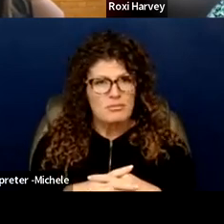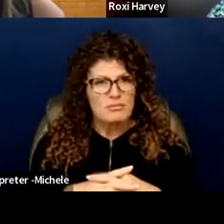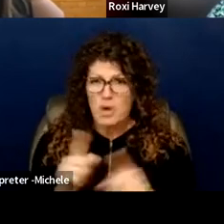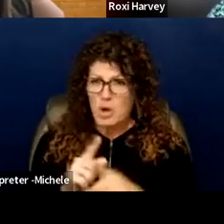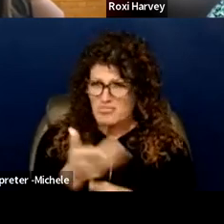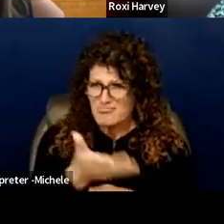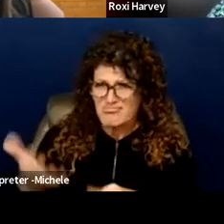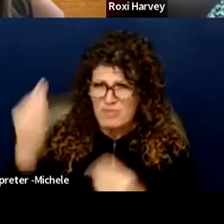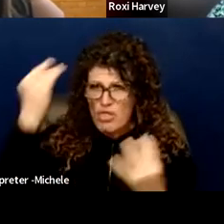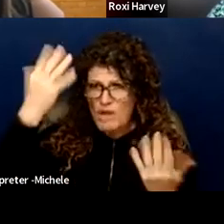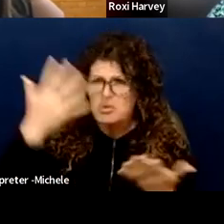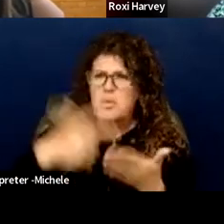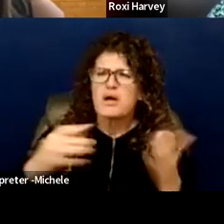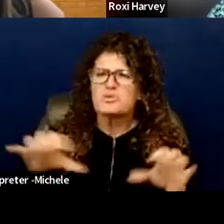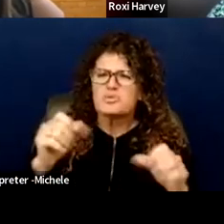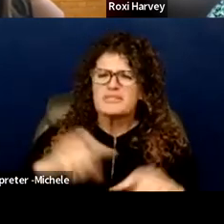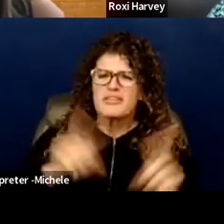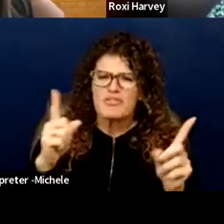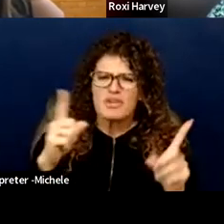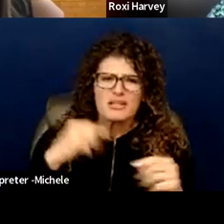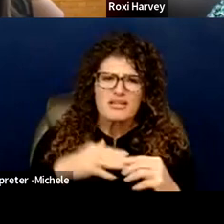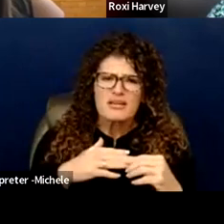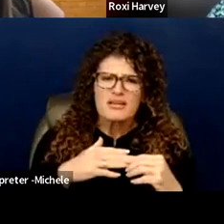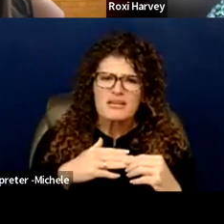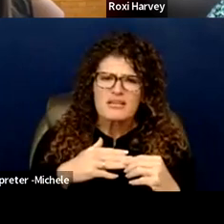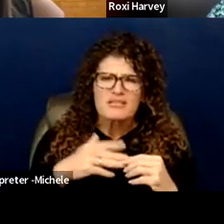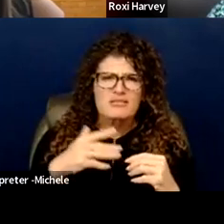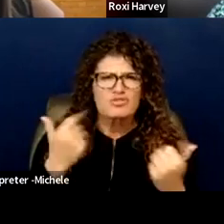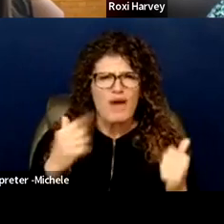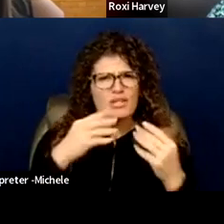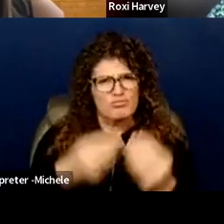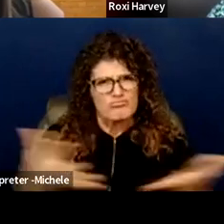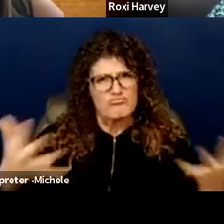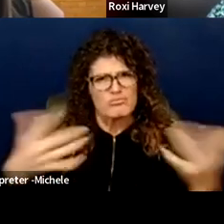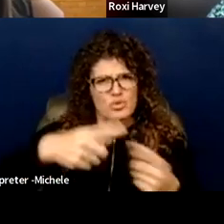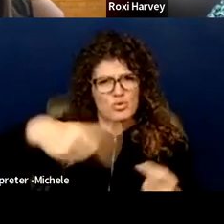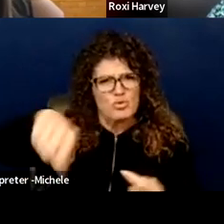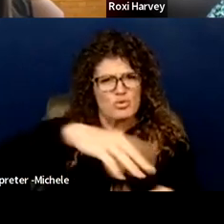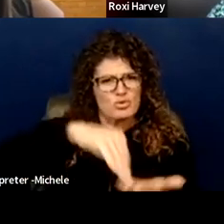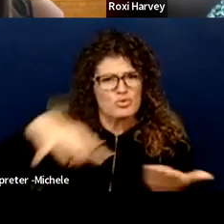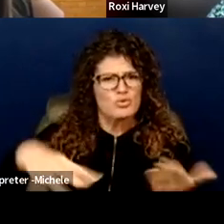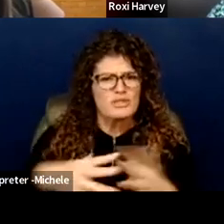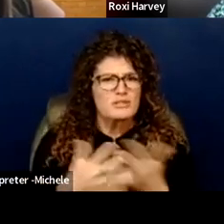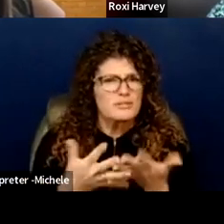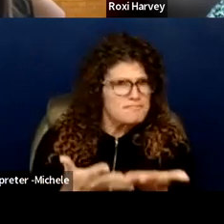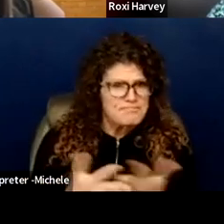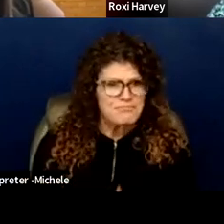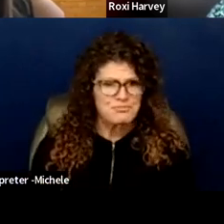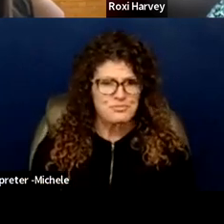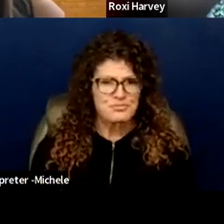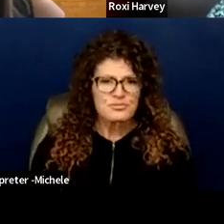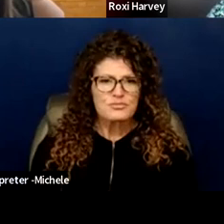well of what we could have done differently to get this more out to students in BPS. That's it.